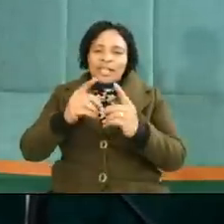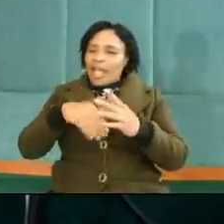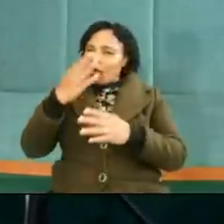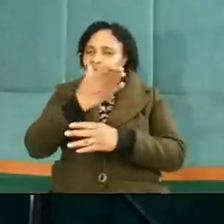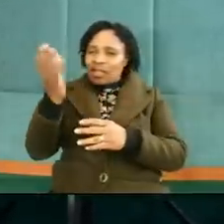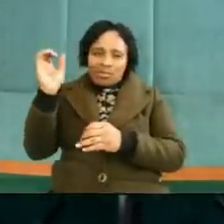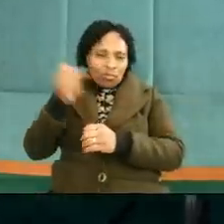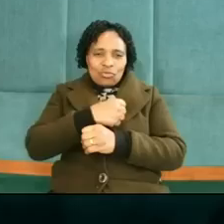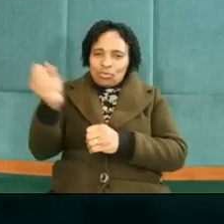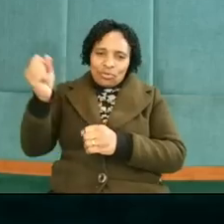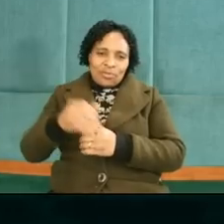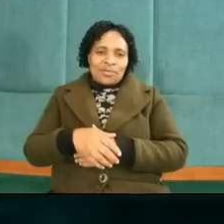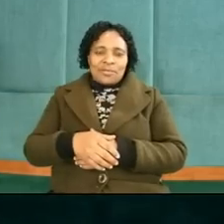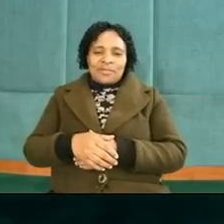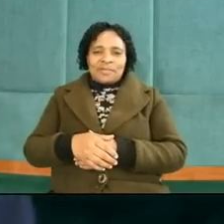there.